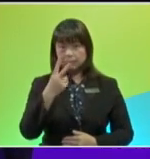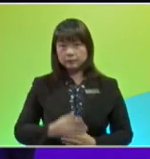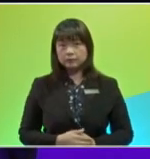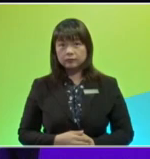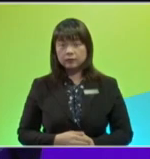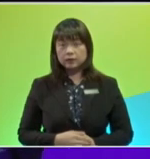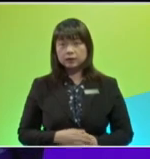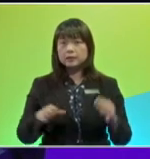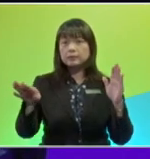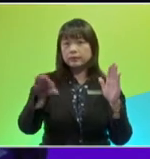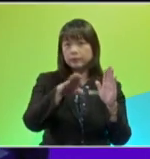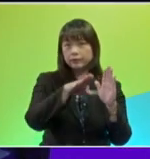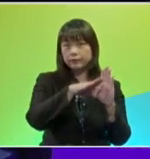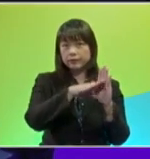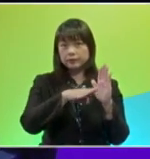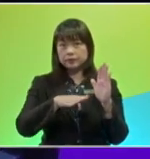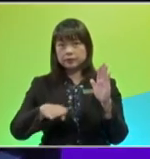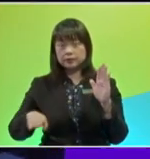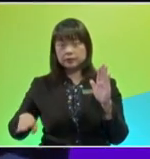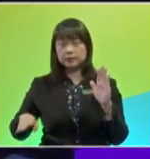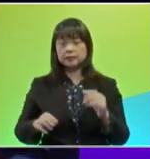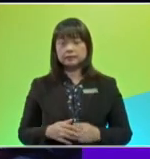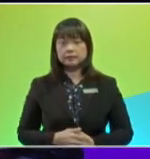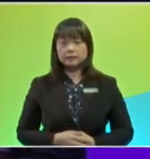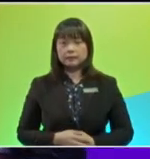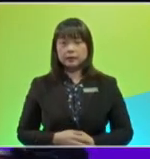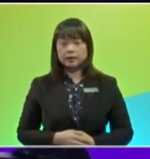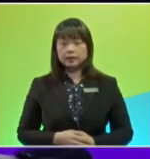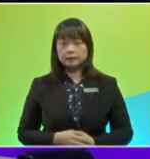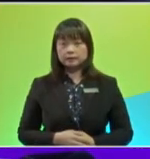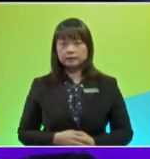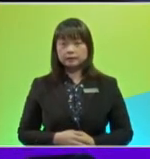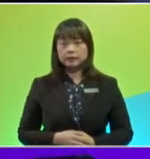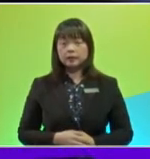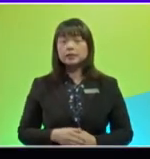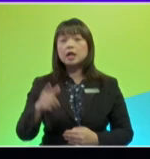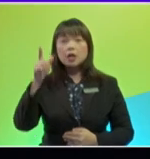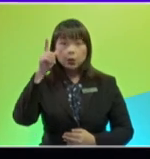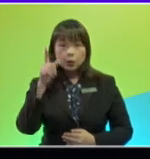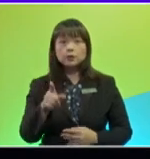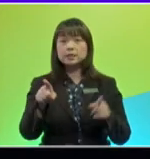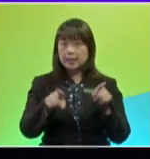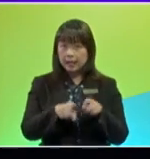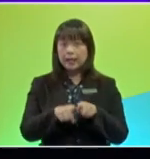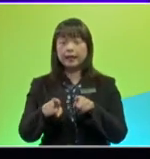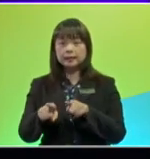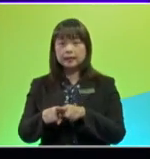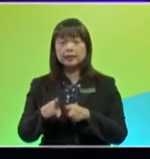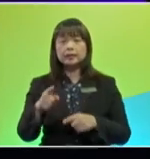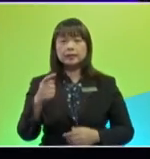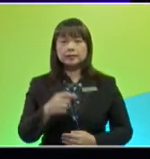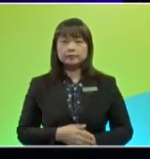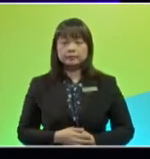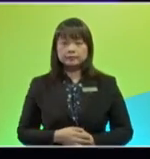actually sort of like the moon is emitting this light, but it is not. It is actually reflecting the light from the